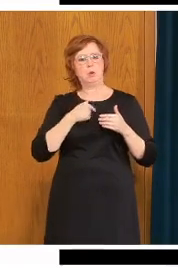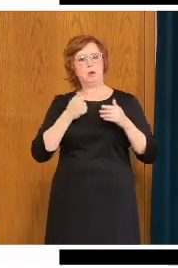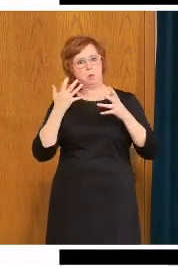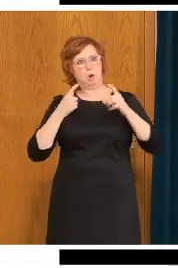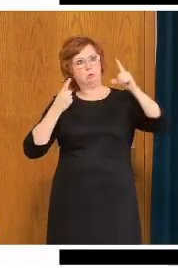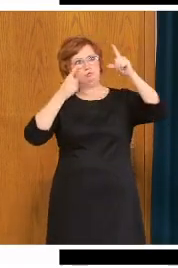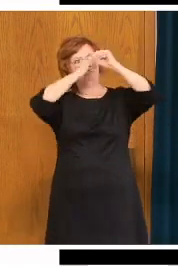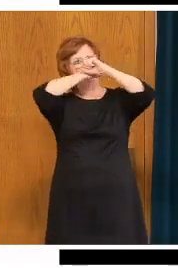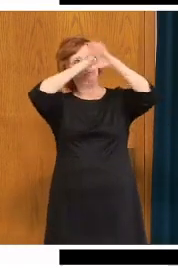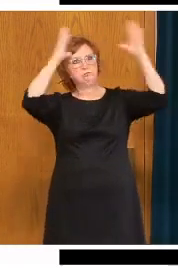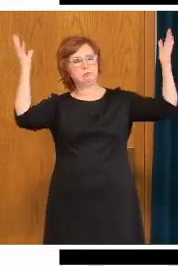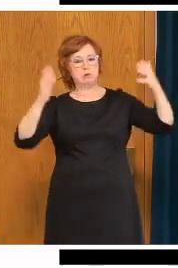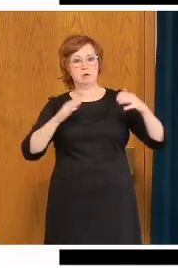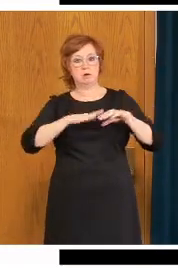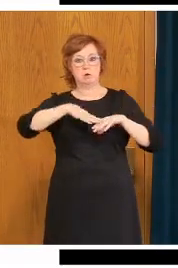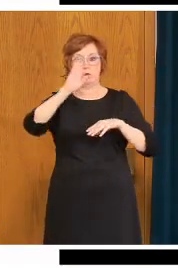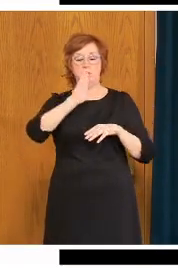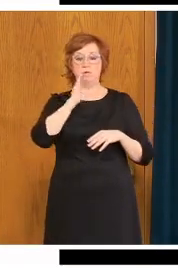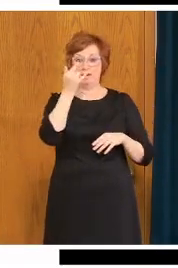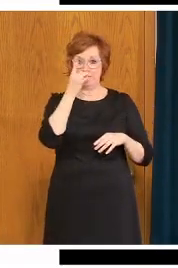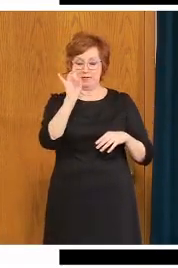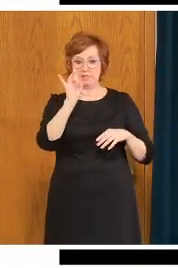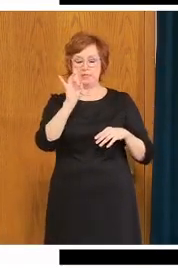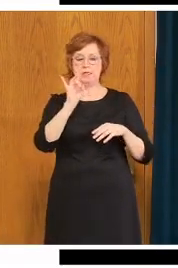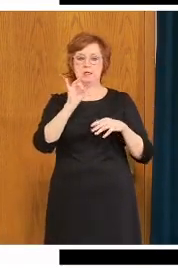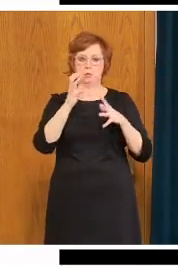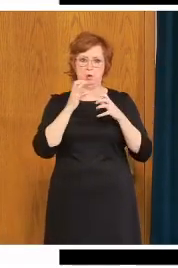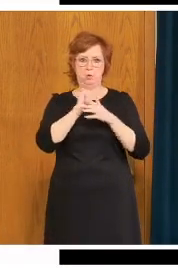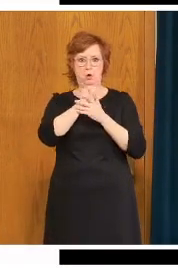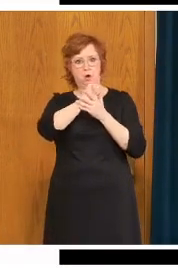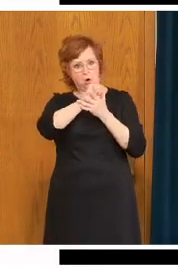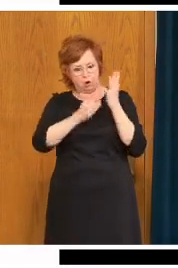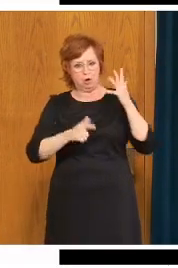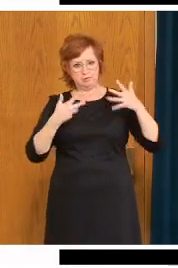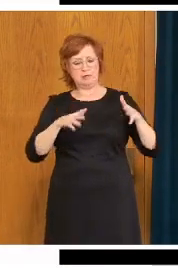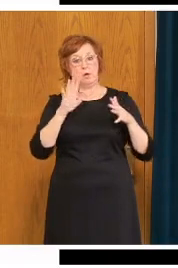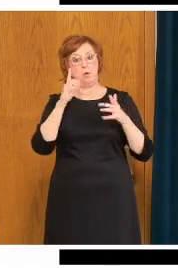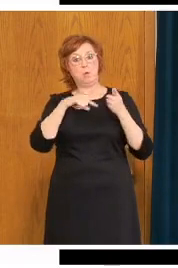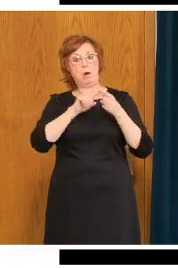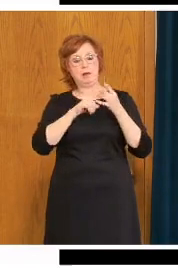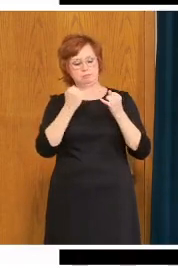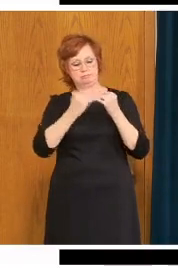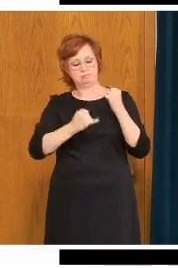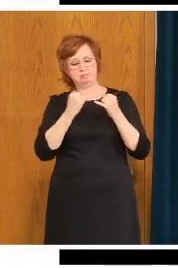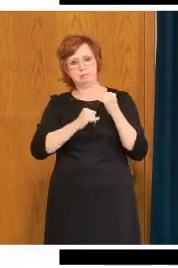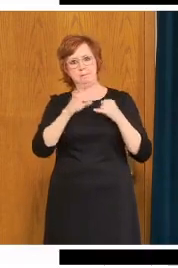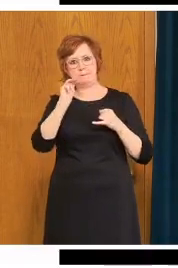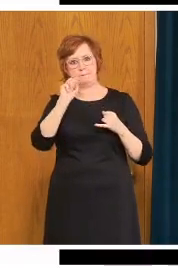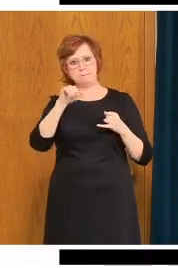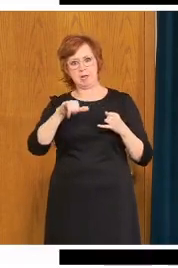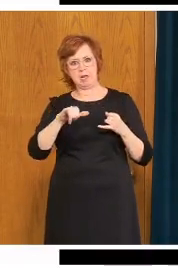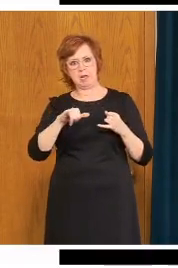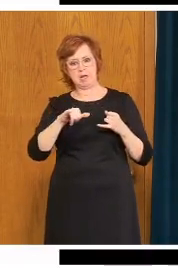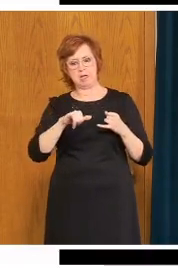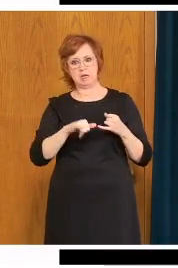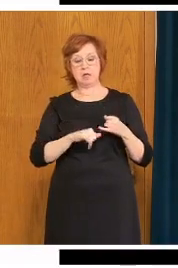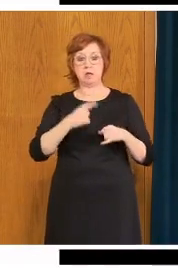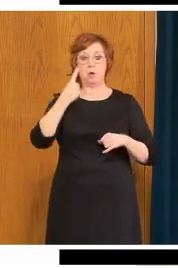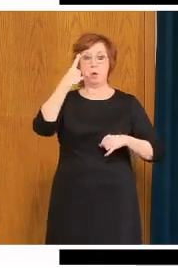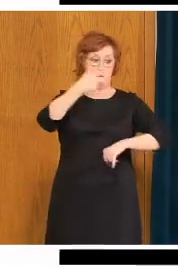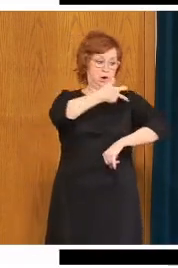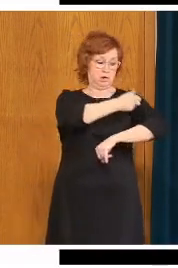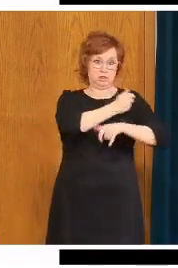persons 18 and over, and then quickly that our work is not done. 1 dose is good, 2 doses are better to complete the